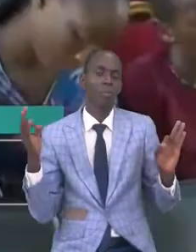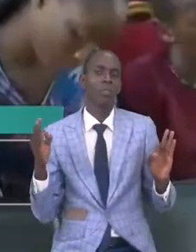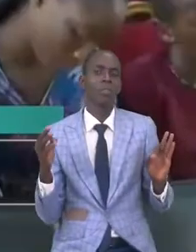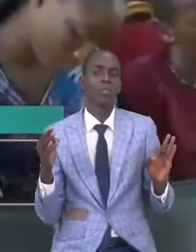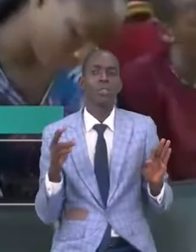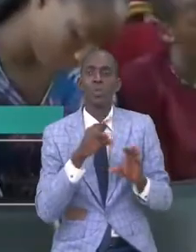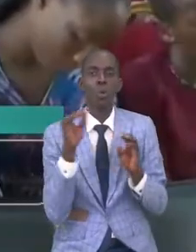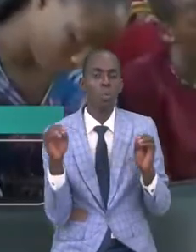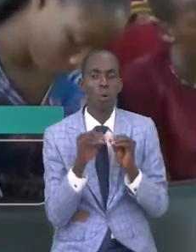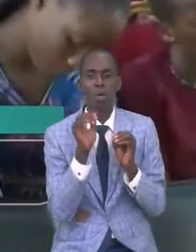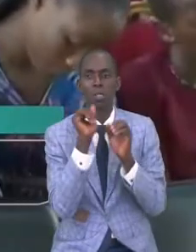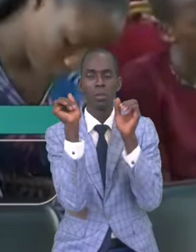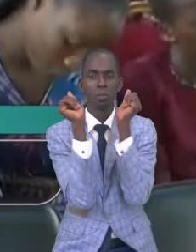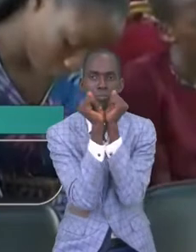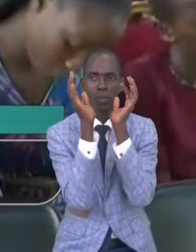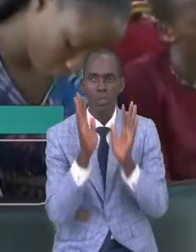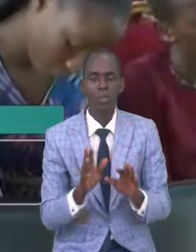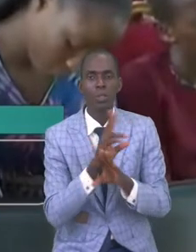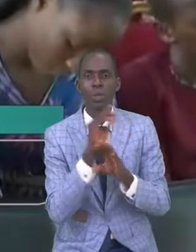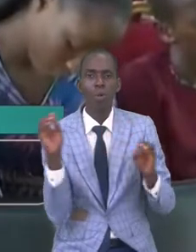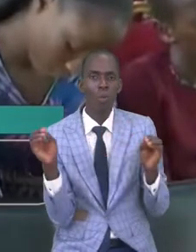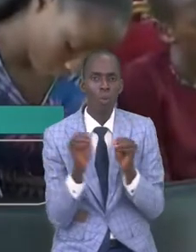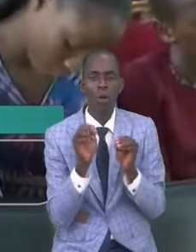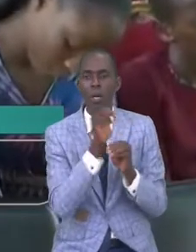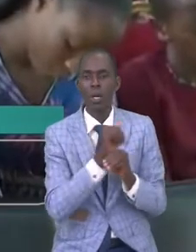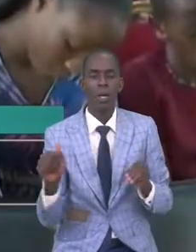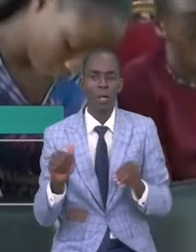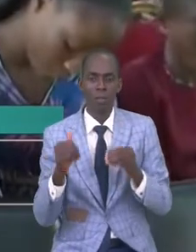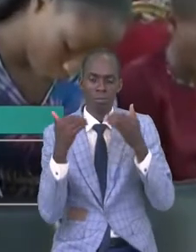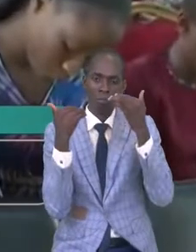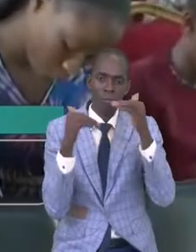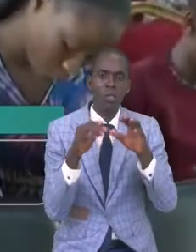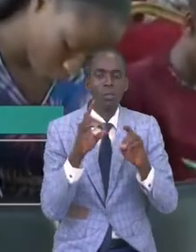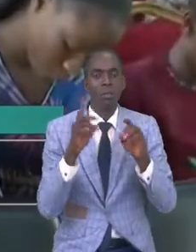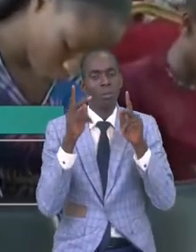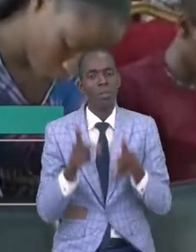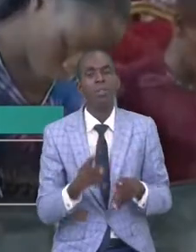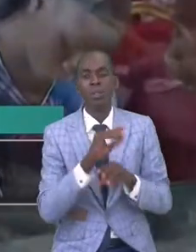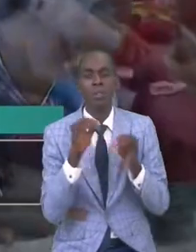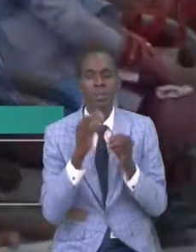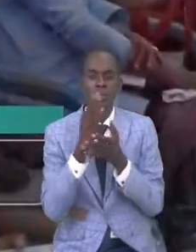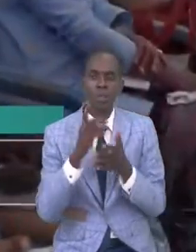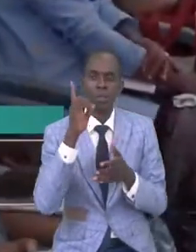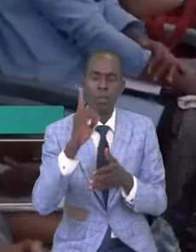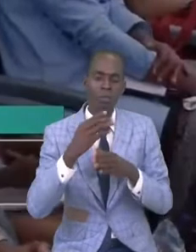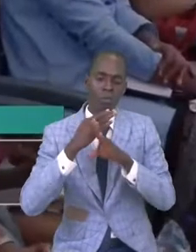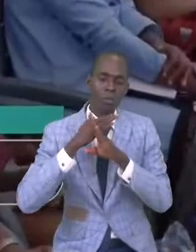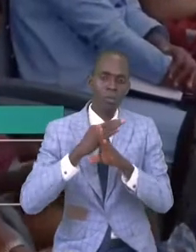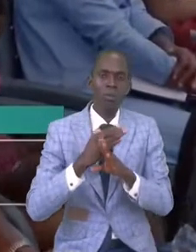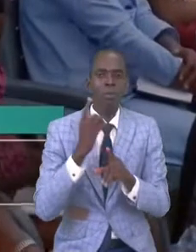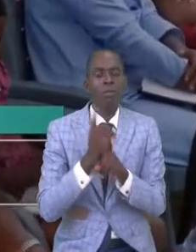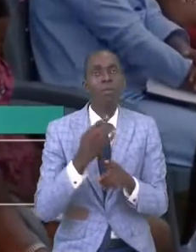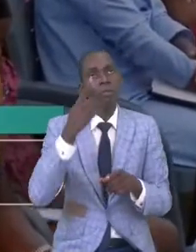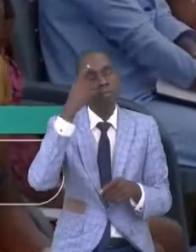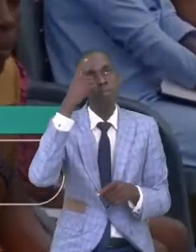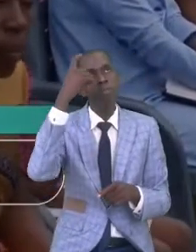a prisoner, no more a confined person, no more somebody just staying somewhere, just having a dream